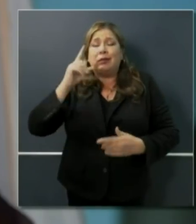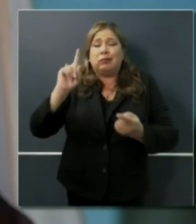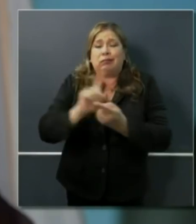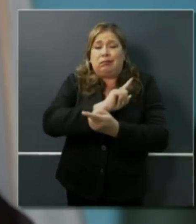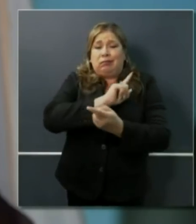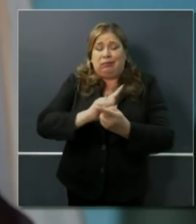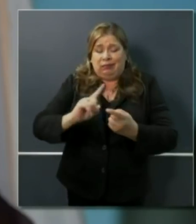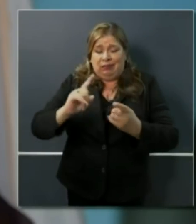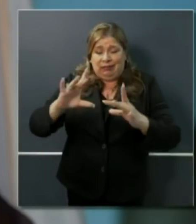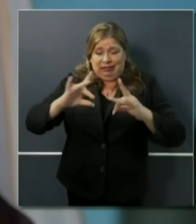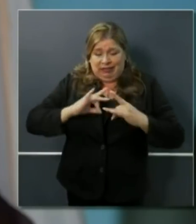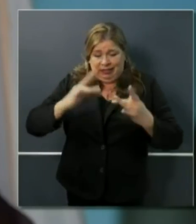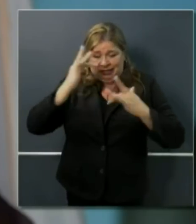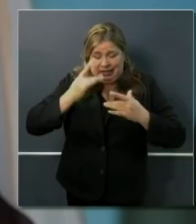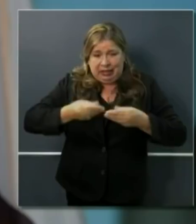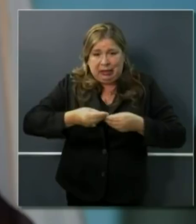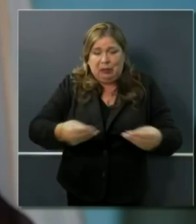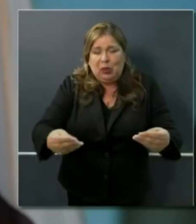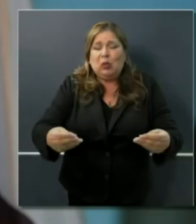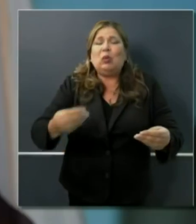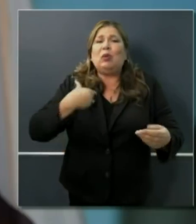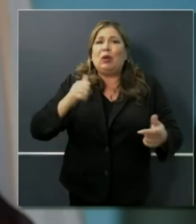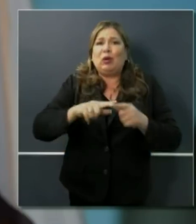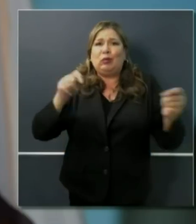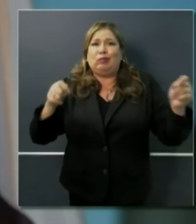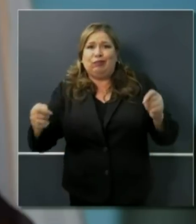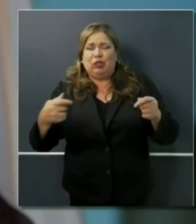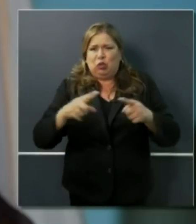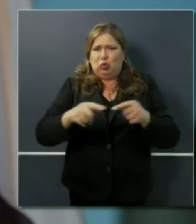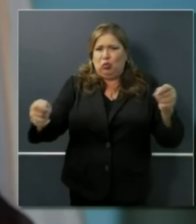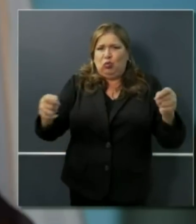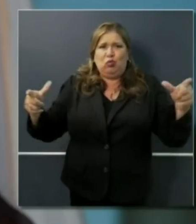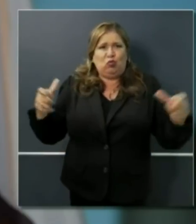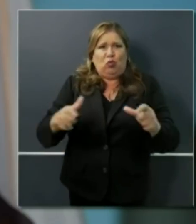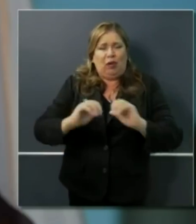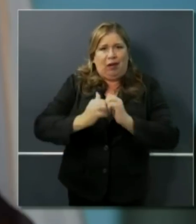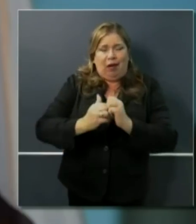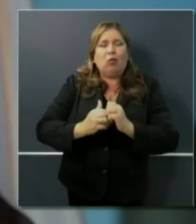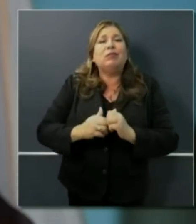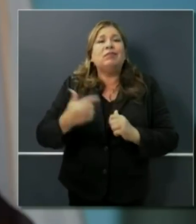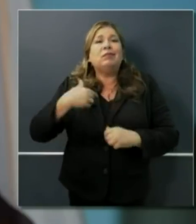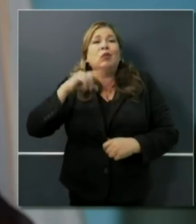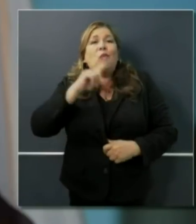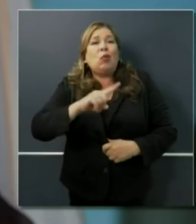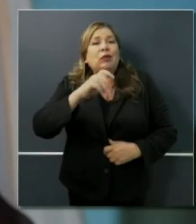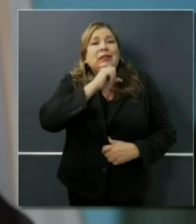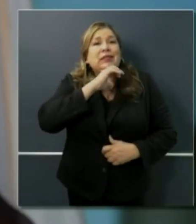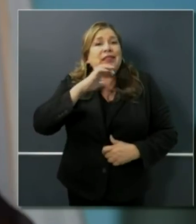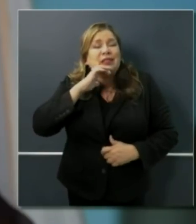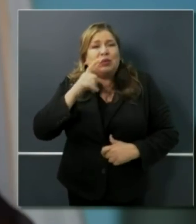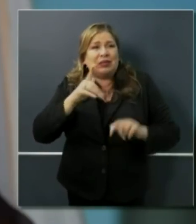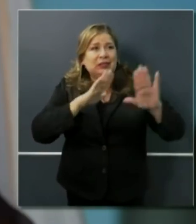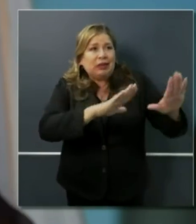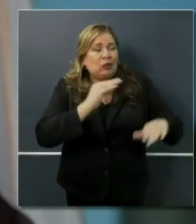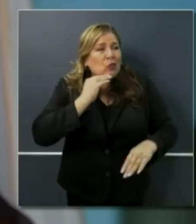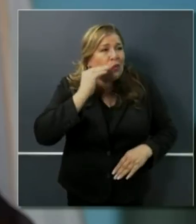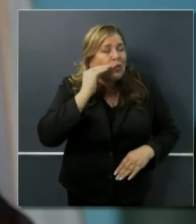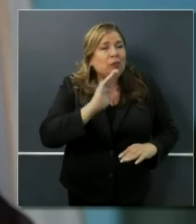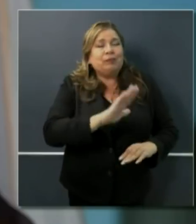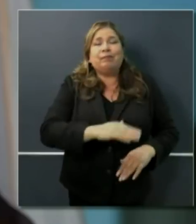spread to advance stay-at-home orders for our seniors, to begin the process of closing down our